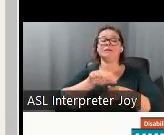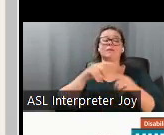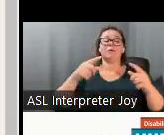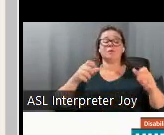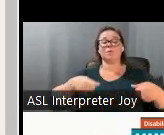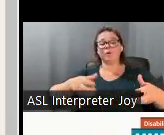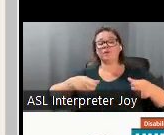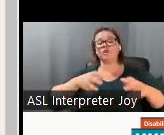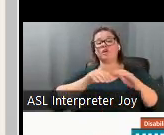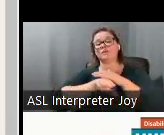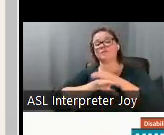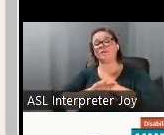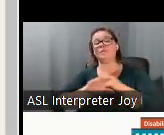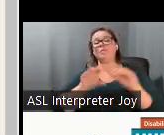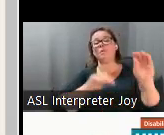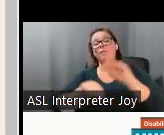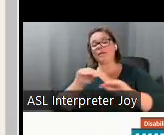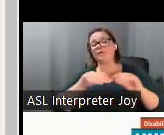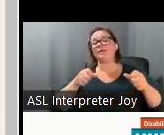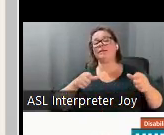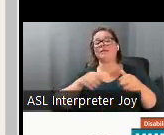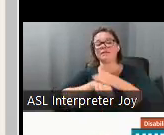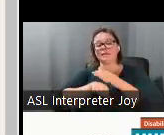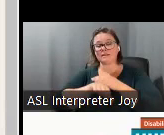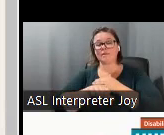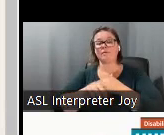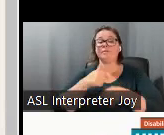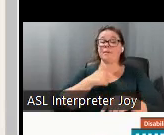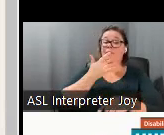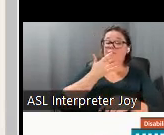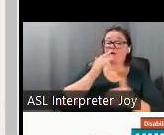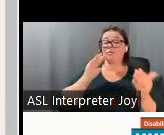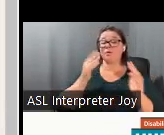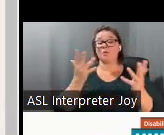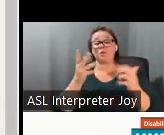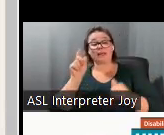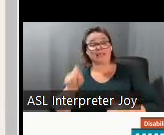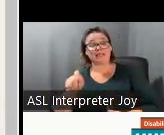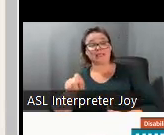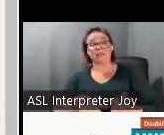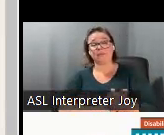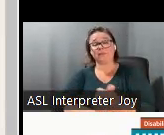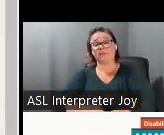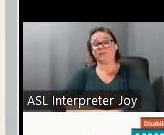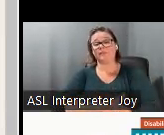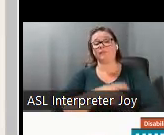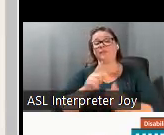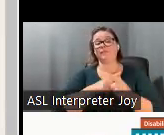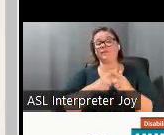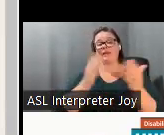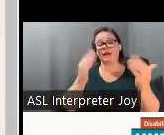accessibility, mobility accessibility, what I would prefer versus what do I need. And the next one